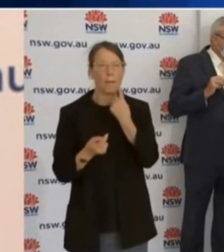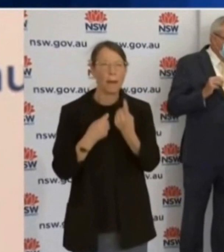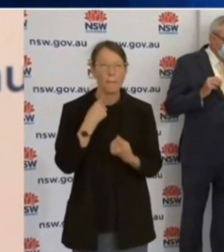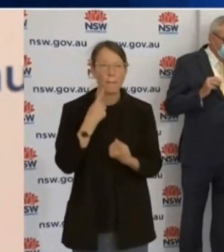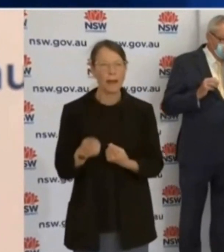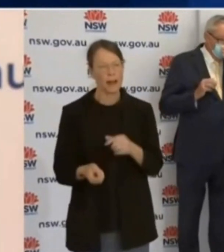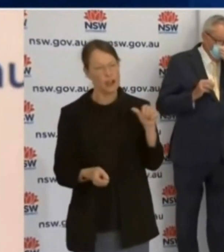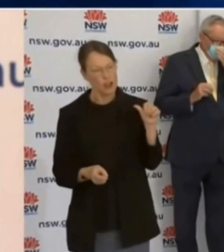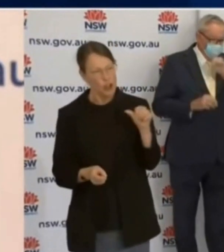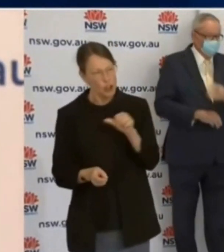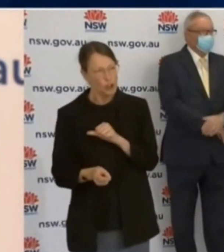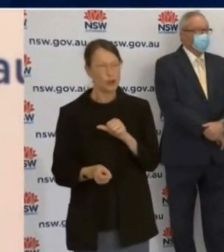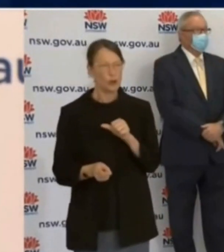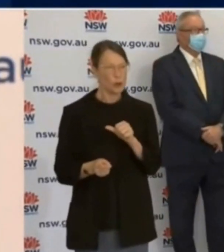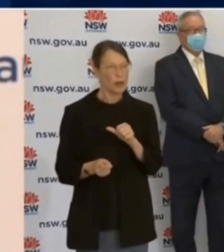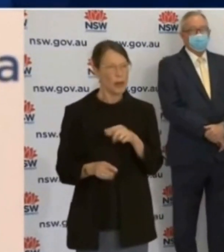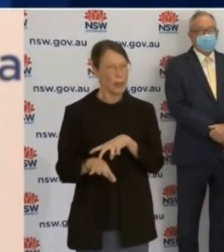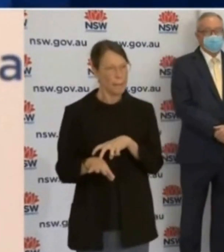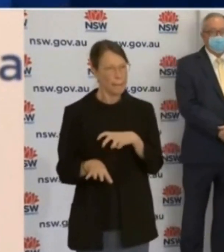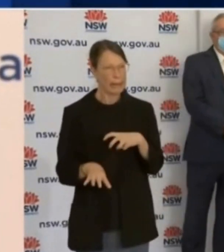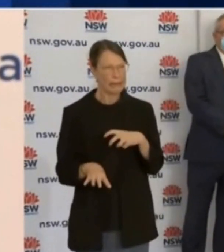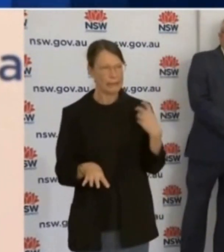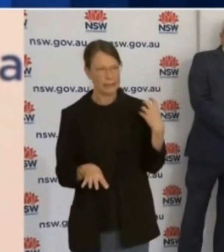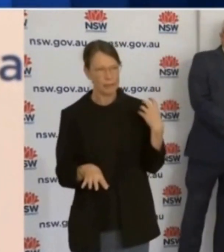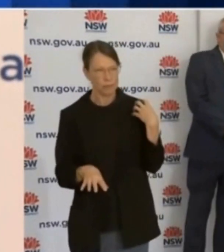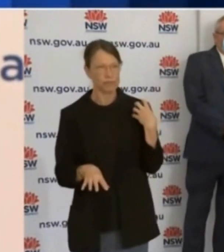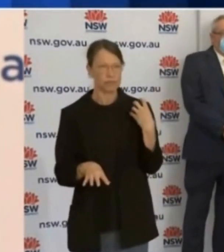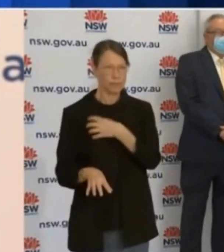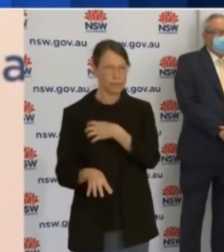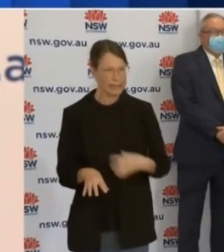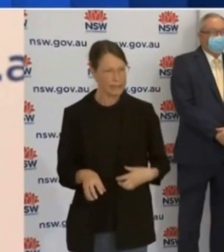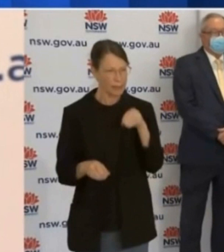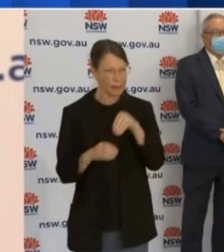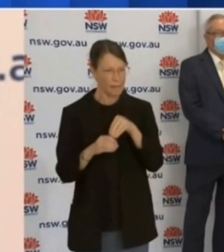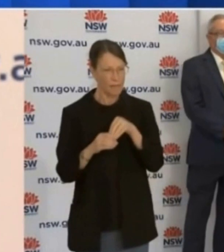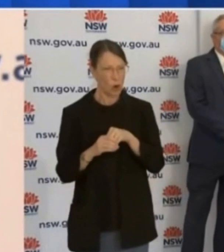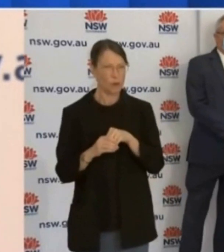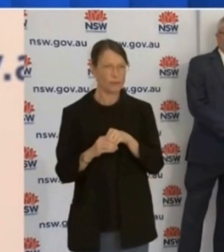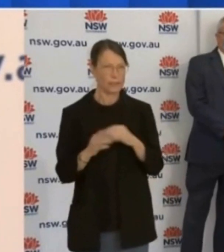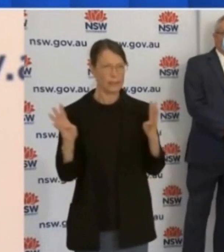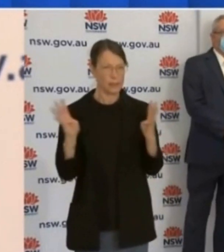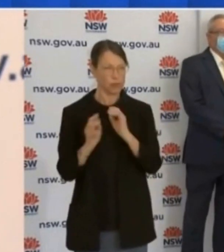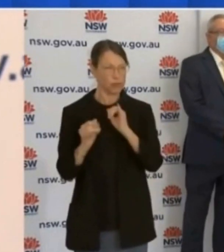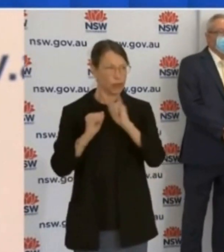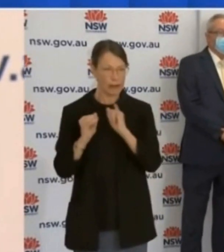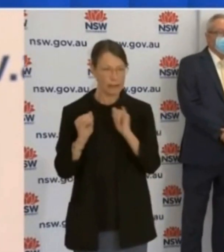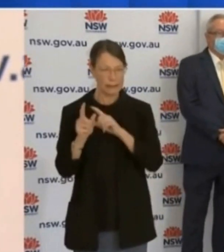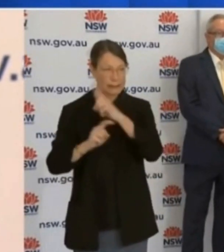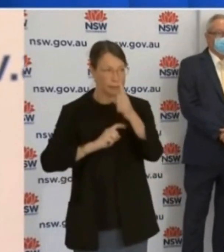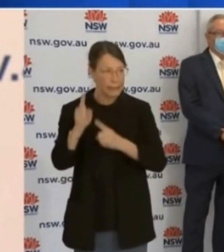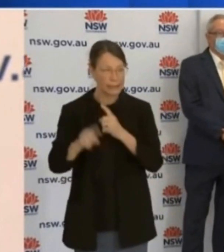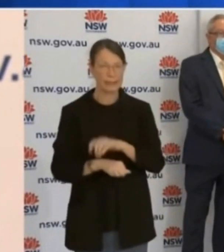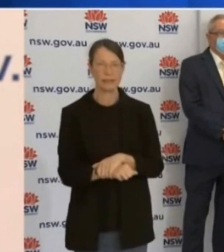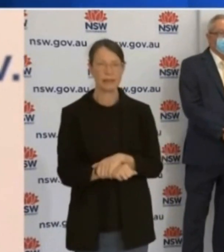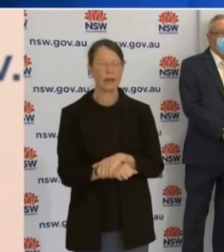look, those ministers are, can I just say that Cabinet colleagues are consulted on an ongoing basis in relation to the